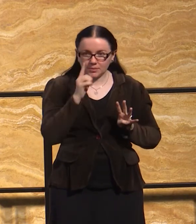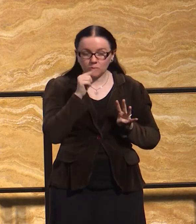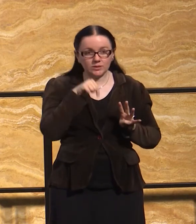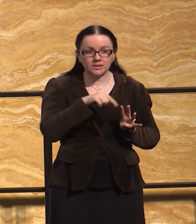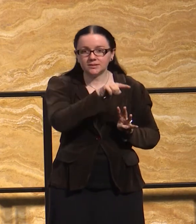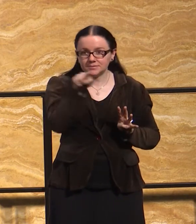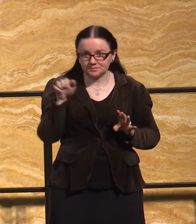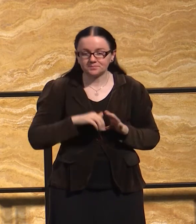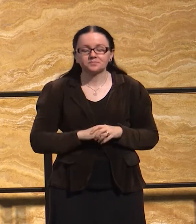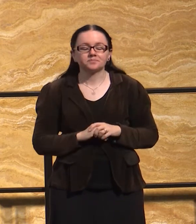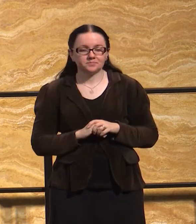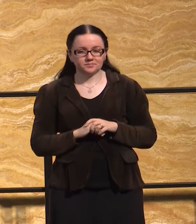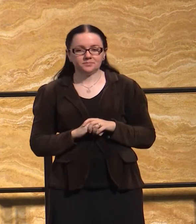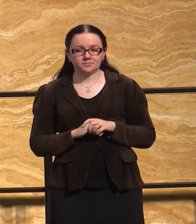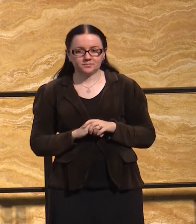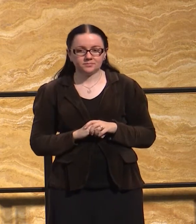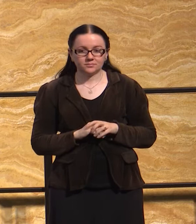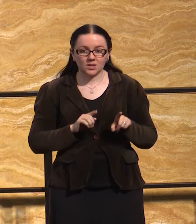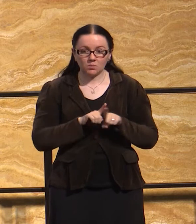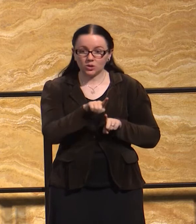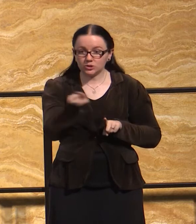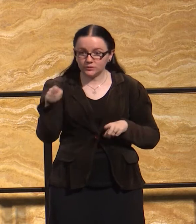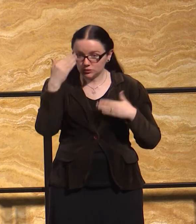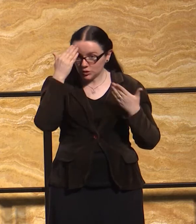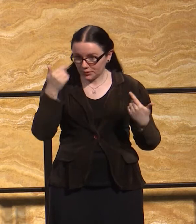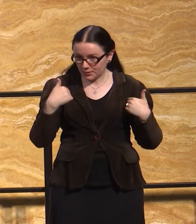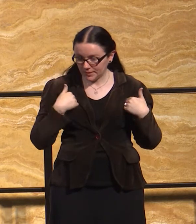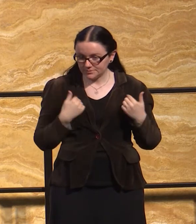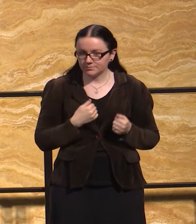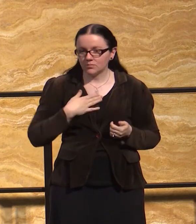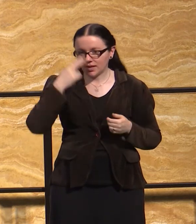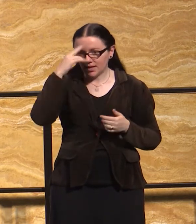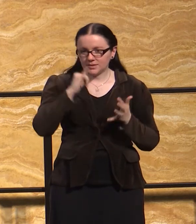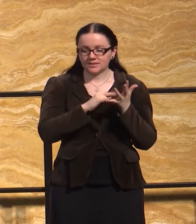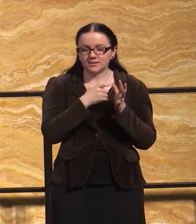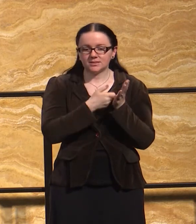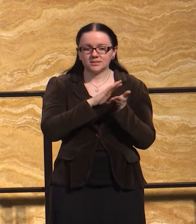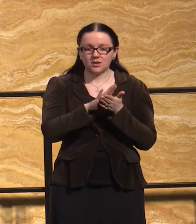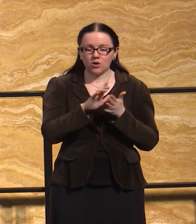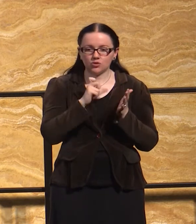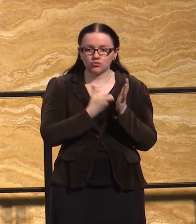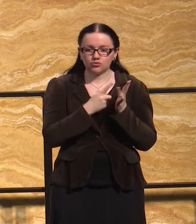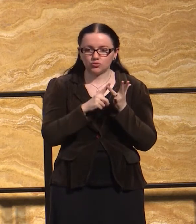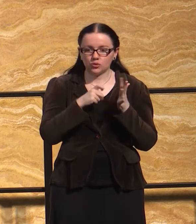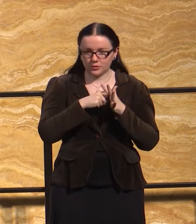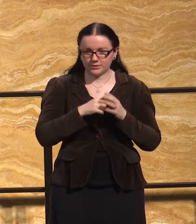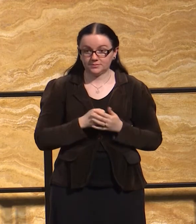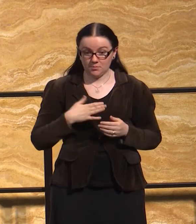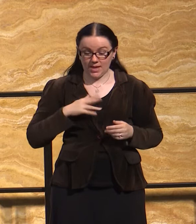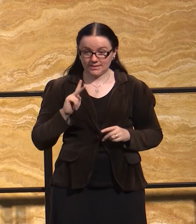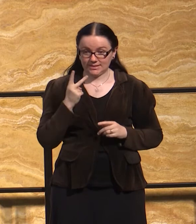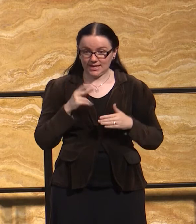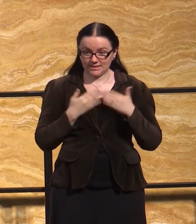today. Most of you don't know who I am. My name is Sarah Cook, and this is my second day